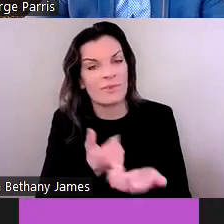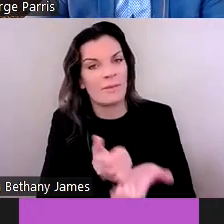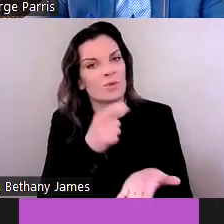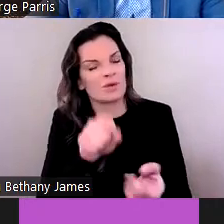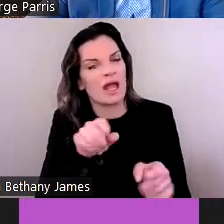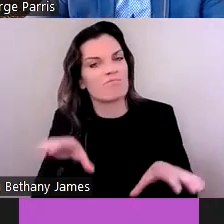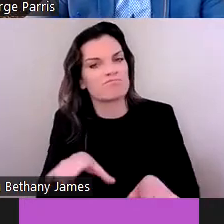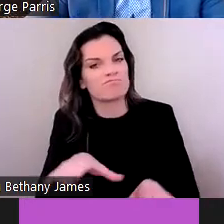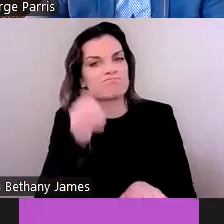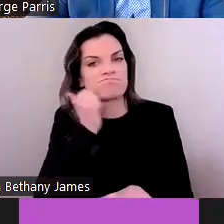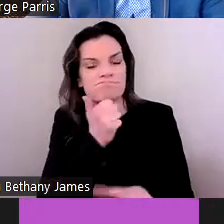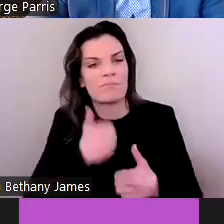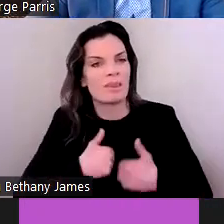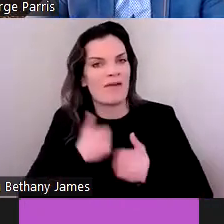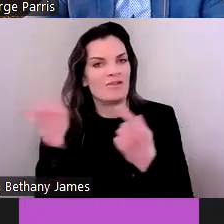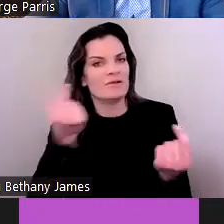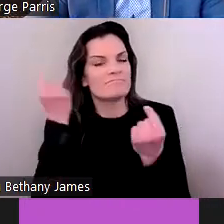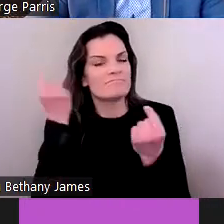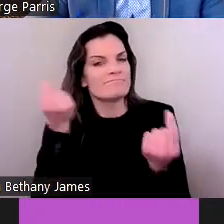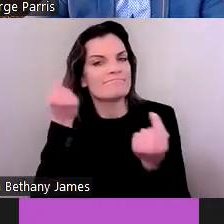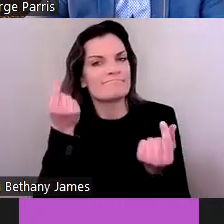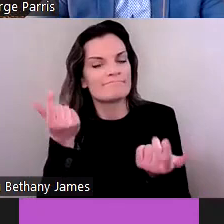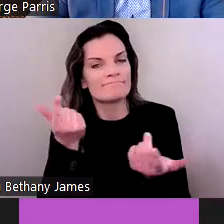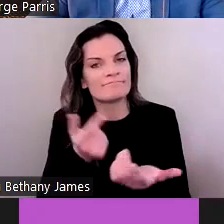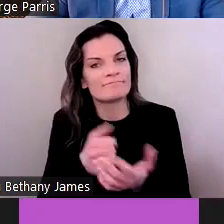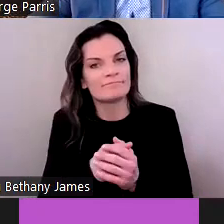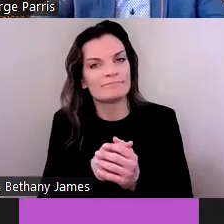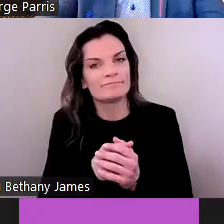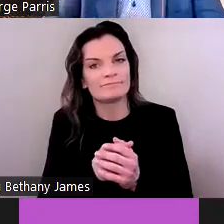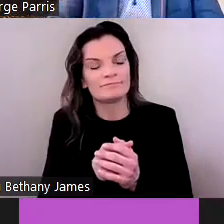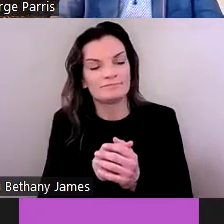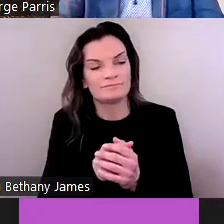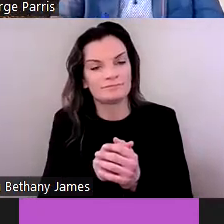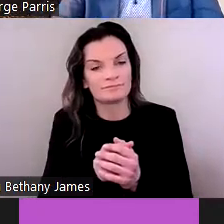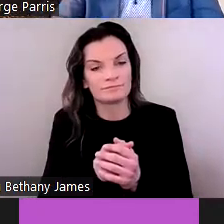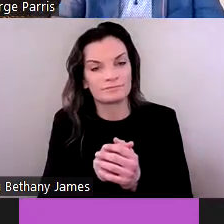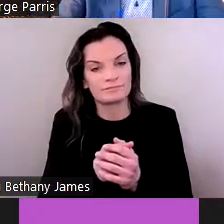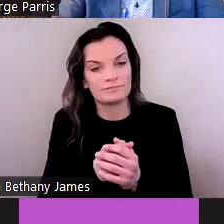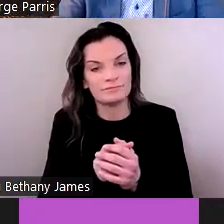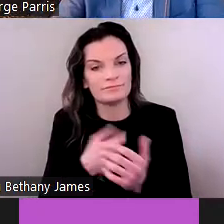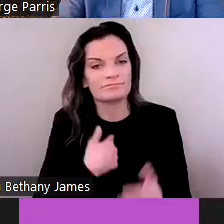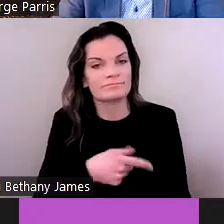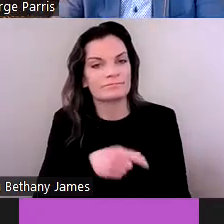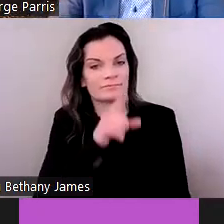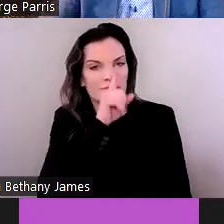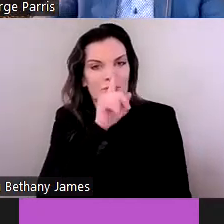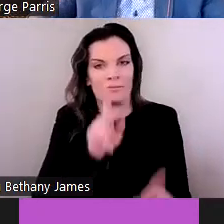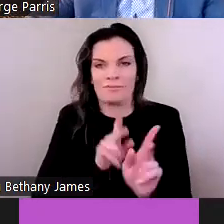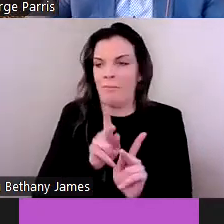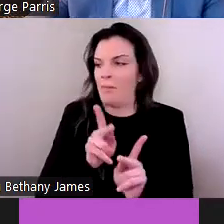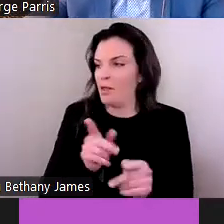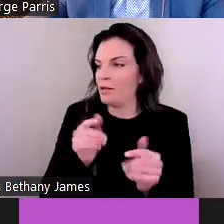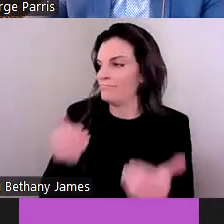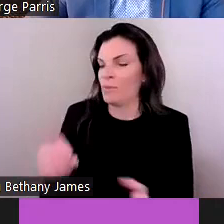well and to being able to deal with the challenges that you're facing at work. We don't want people having stresses at work and